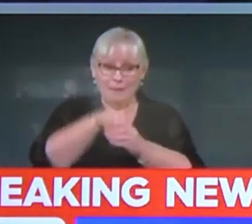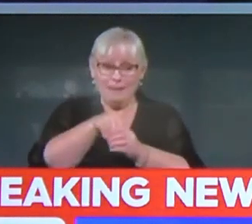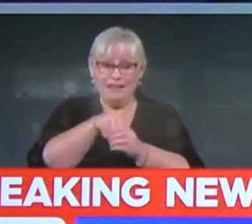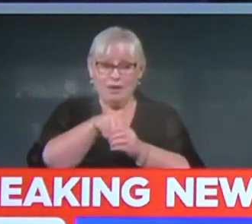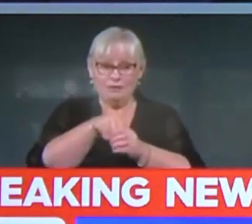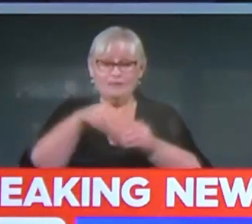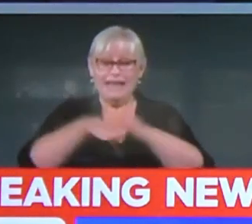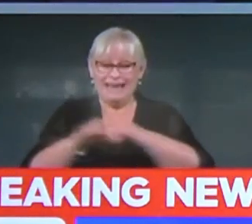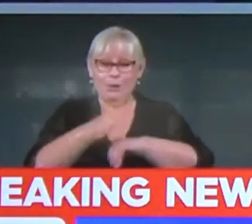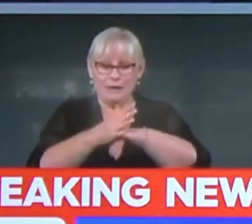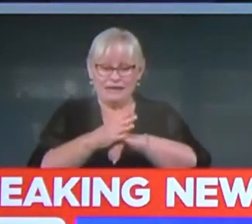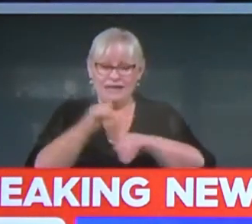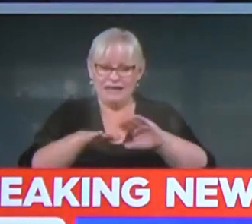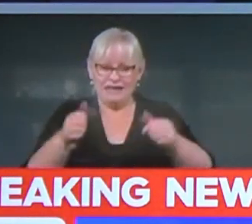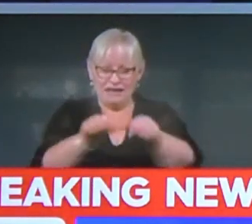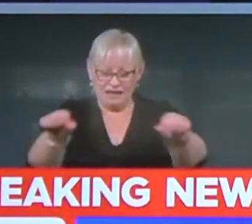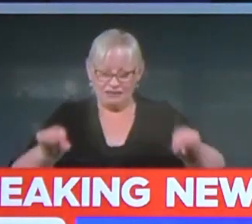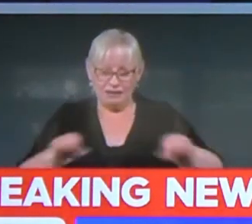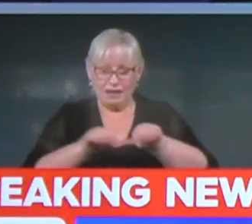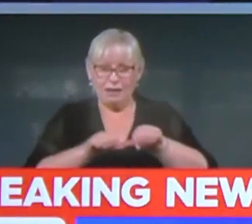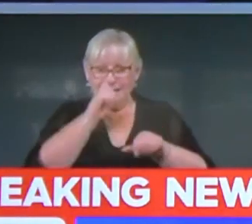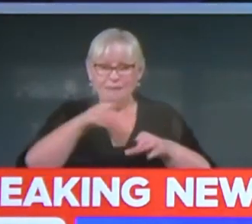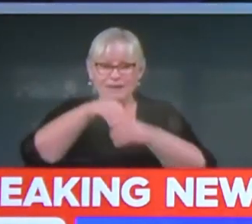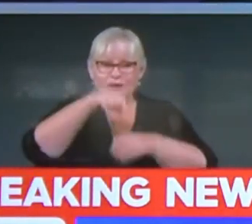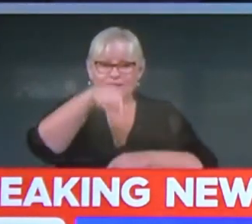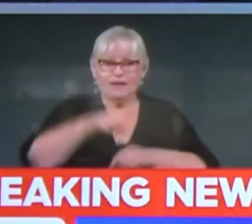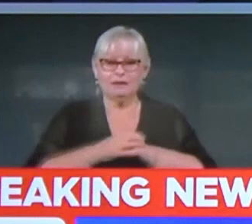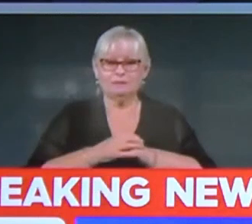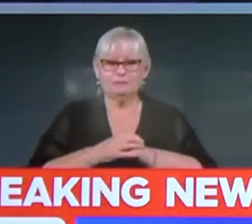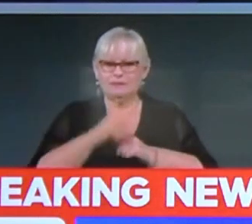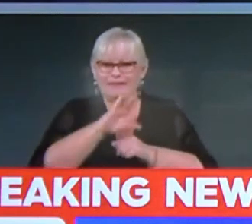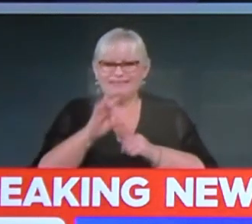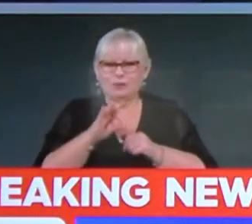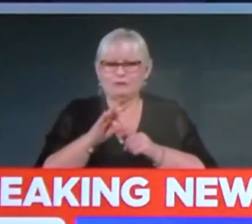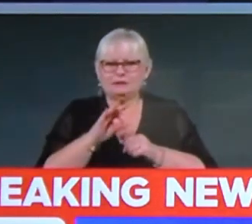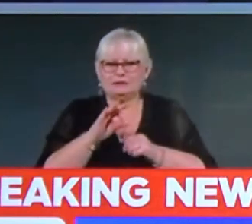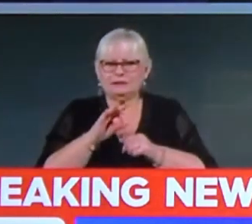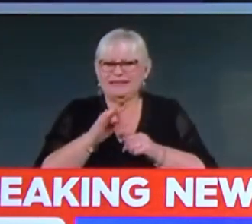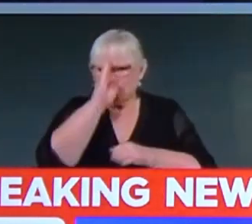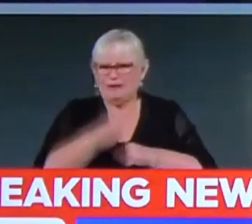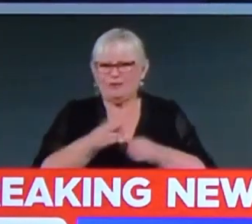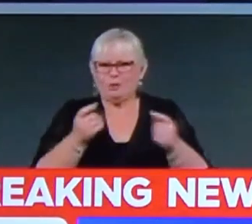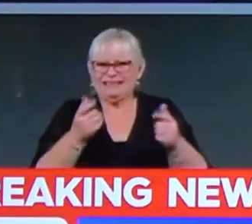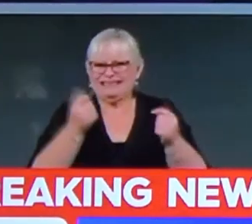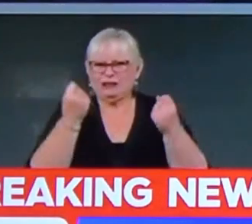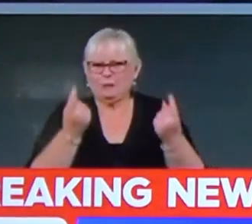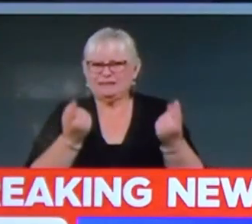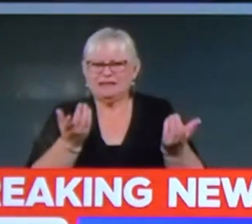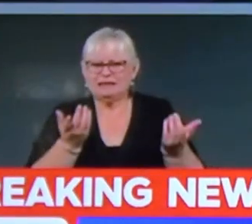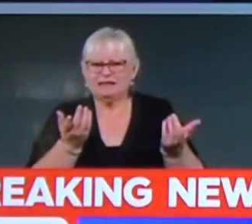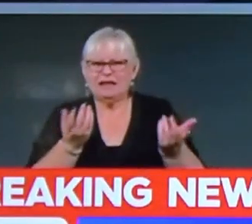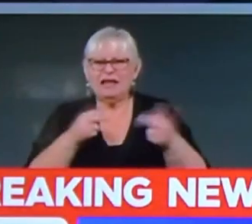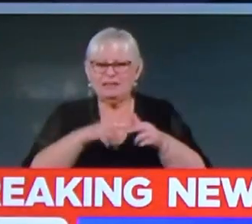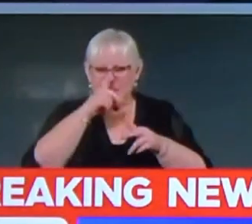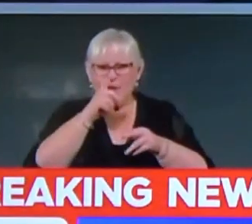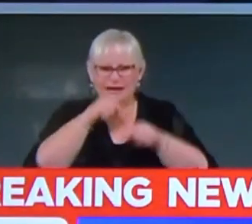in an enclosed venue, that would be a necessary restriction. I think that's fairly straightforward. I think if people